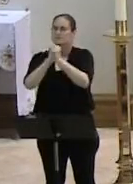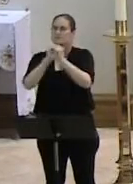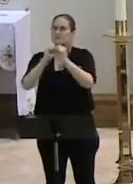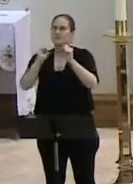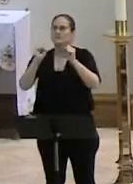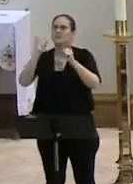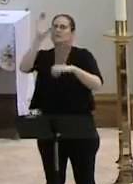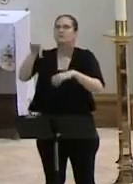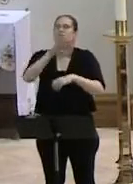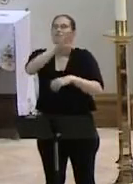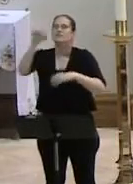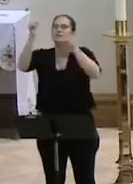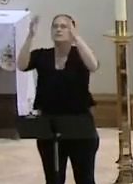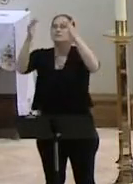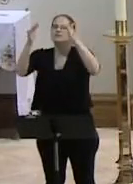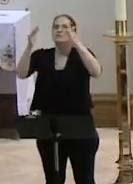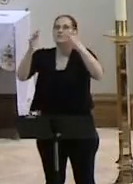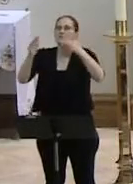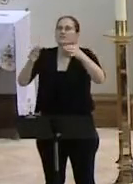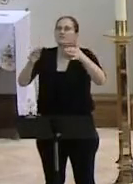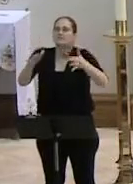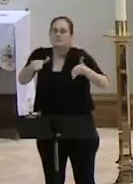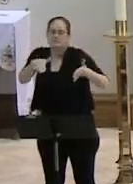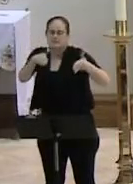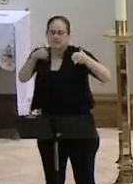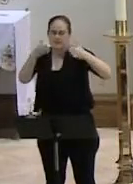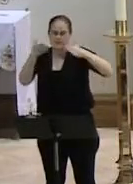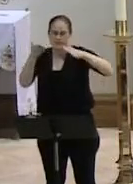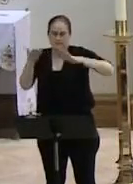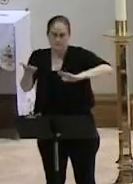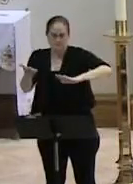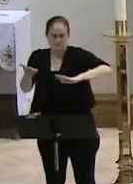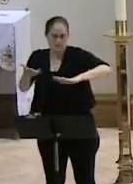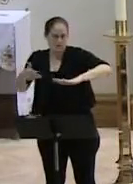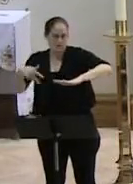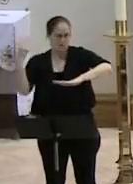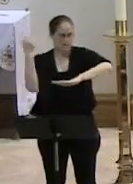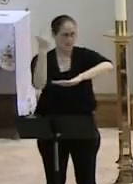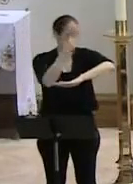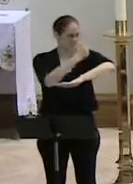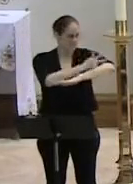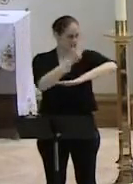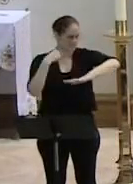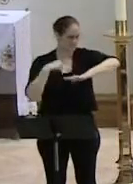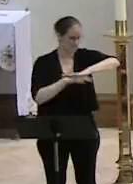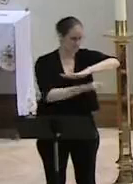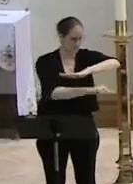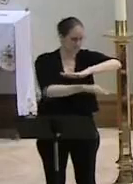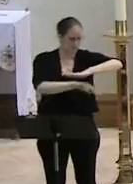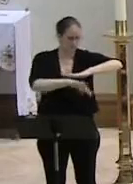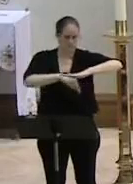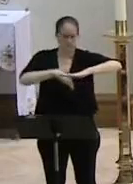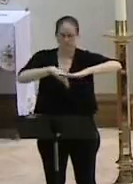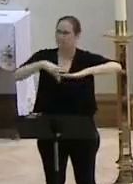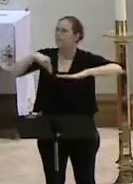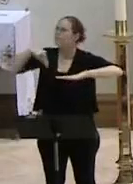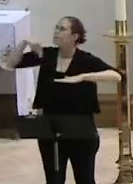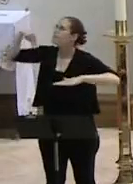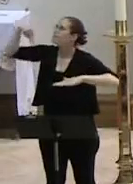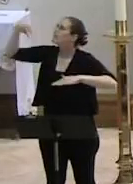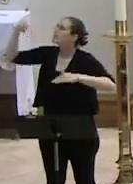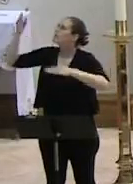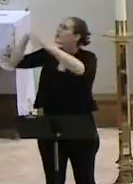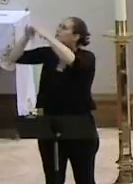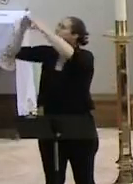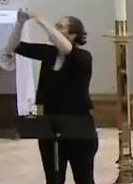crucified under Pontius Pilate. He suffered death and was buried, and rose again on the third day in accordance with the